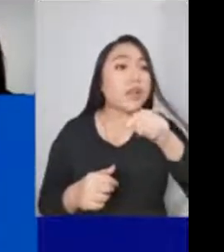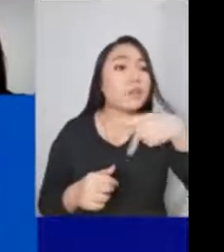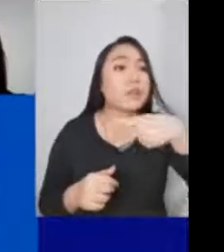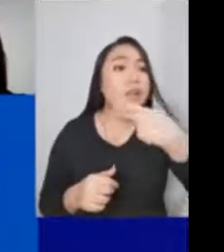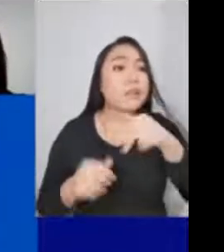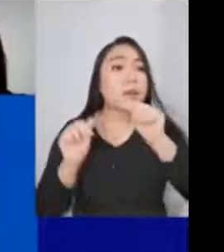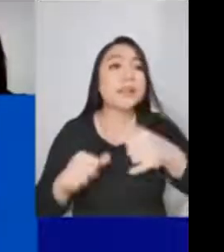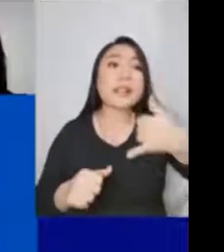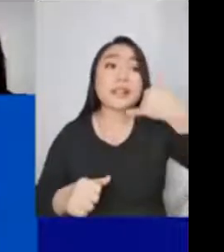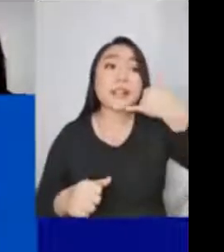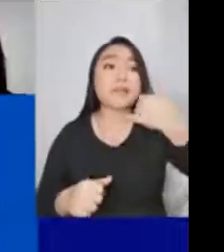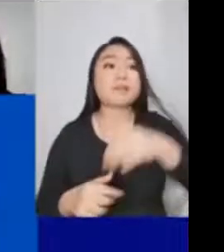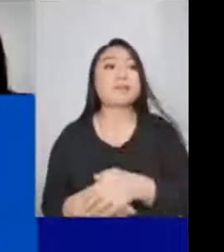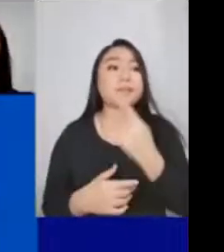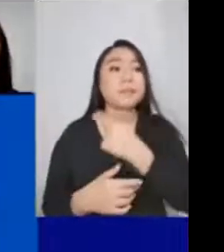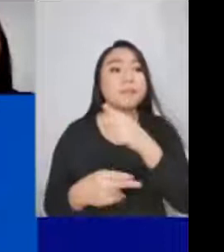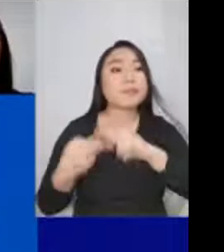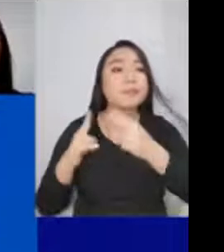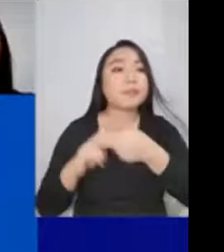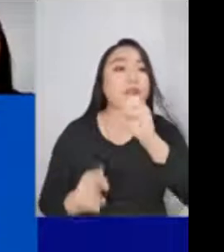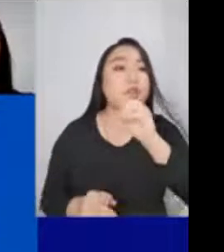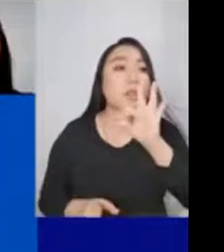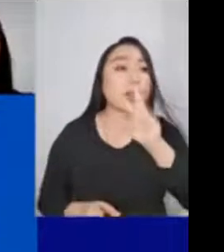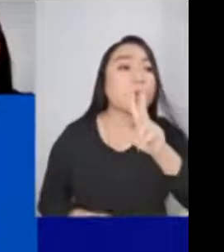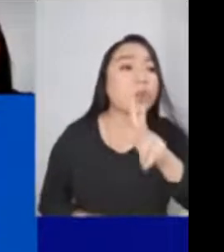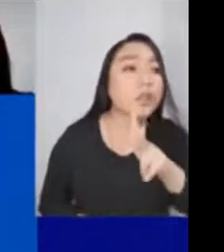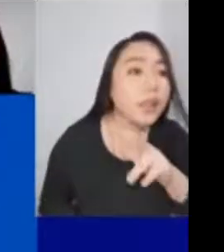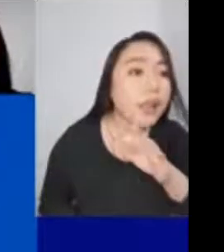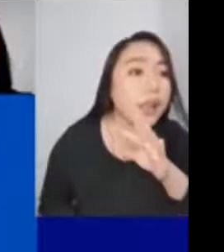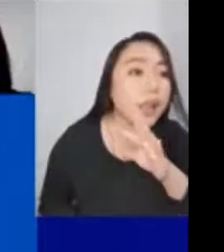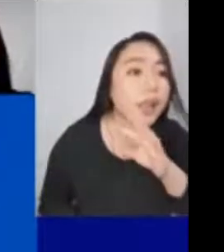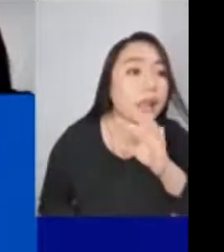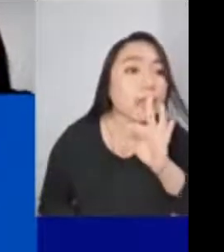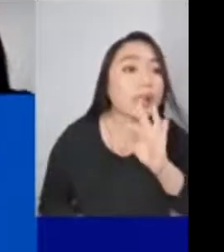library@stii.dost.gov.ph, and you can call and text us at